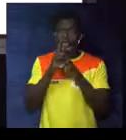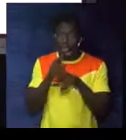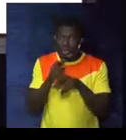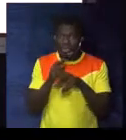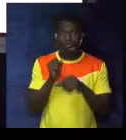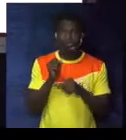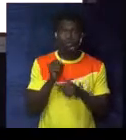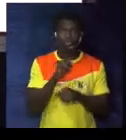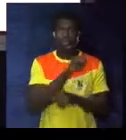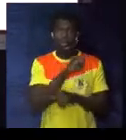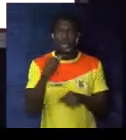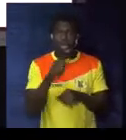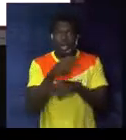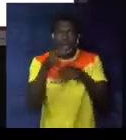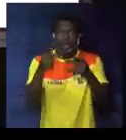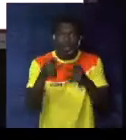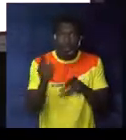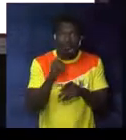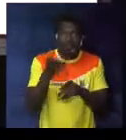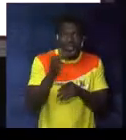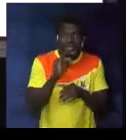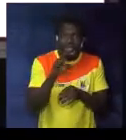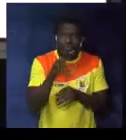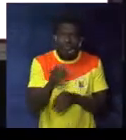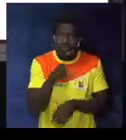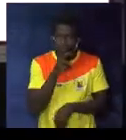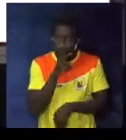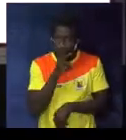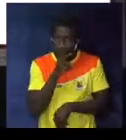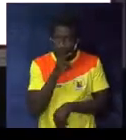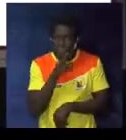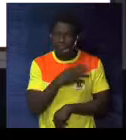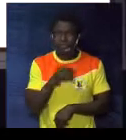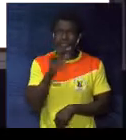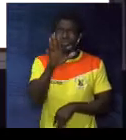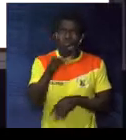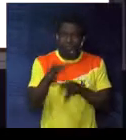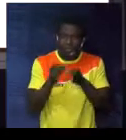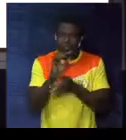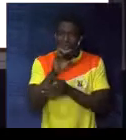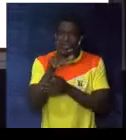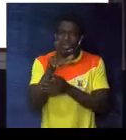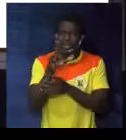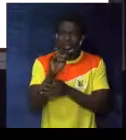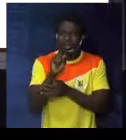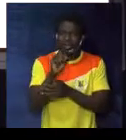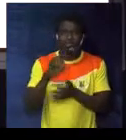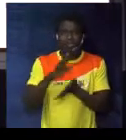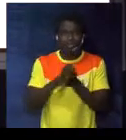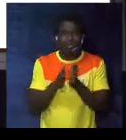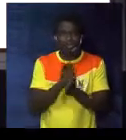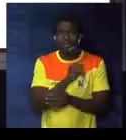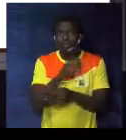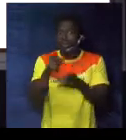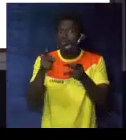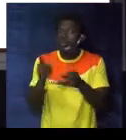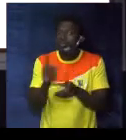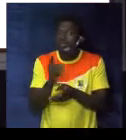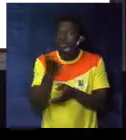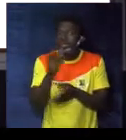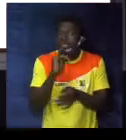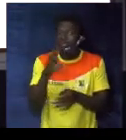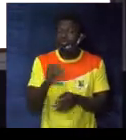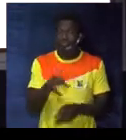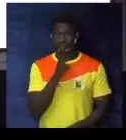And the response, a place where there is no water. And your defining clause becomes a